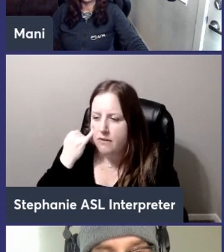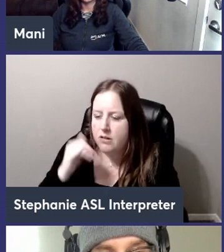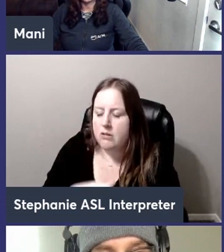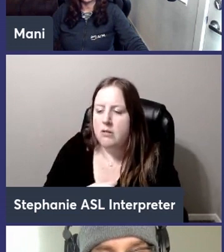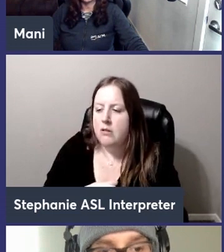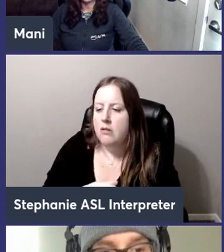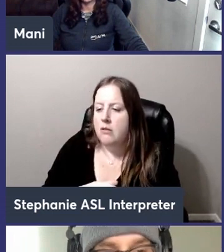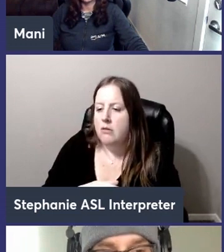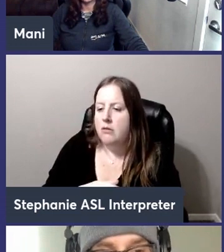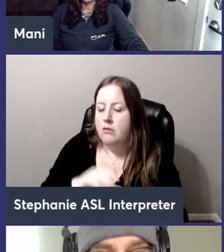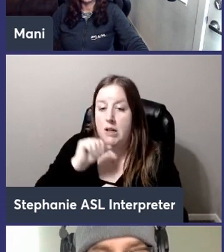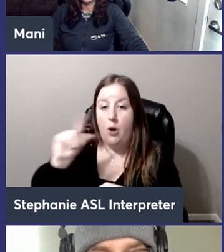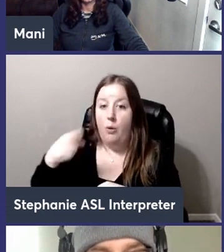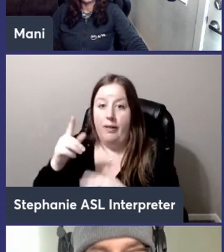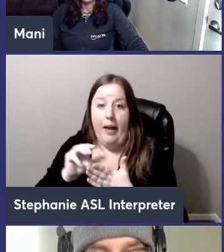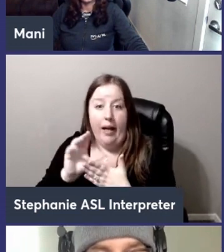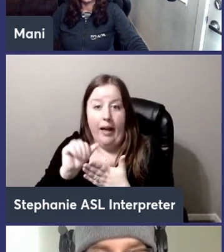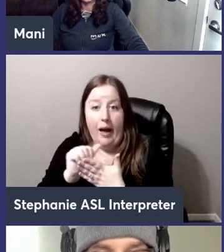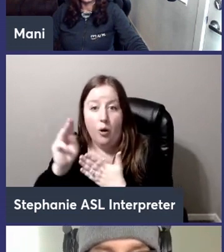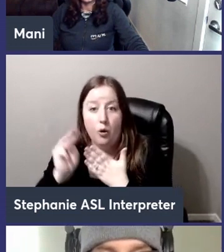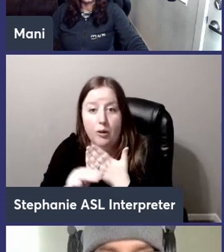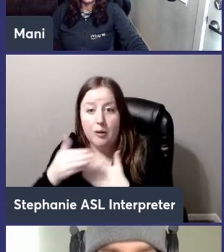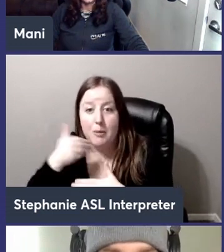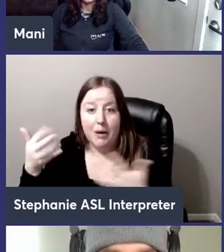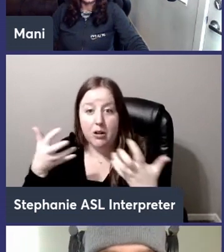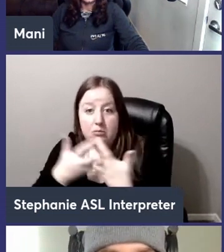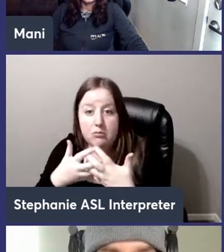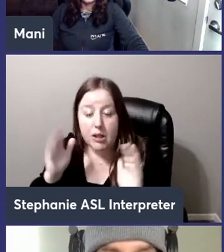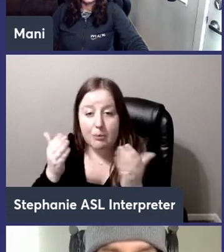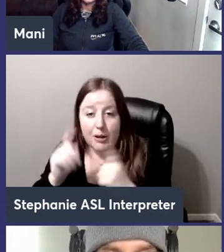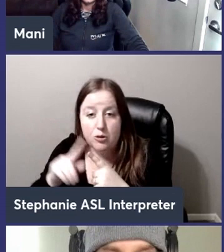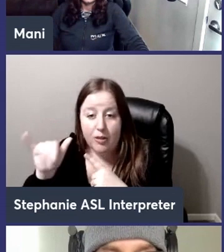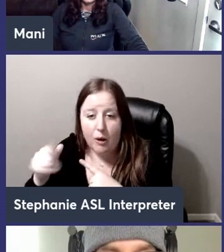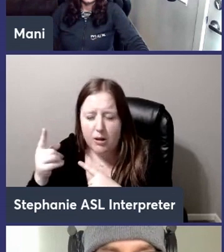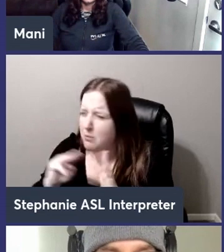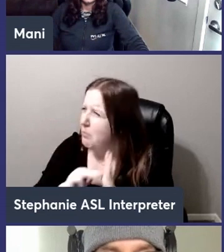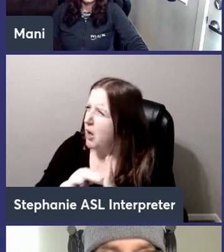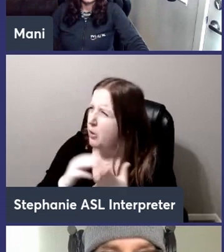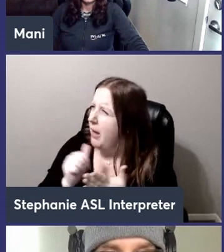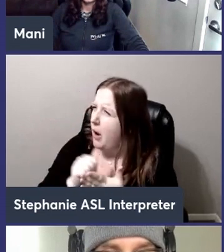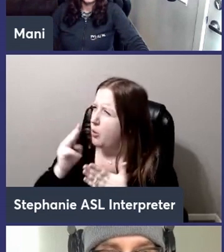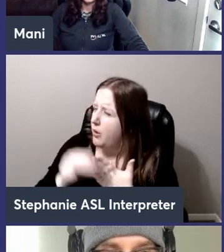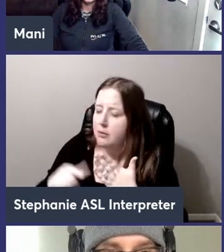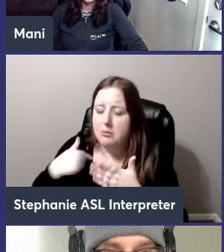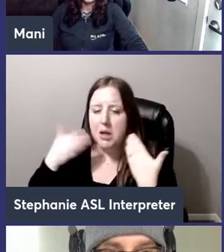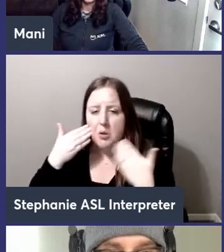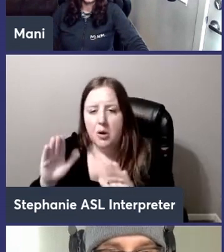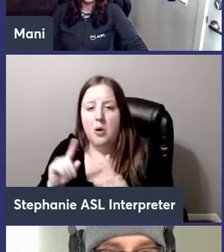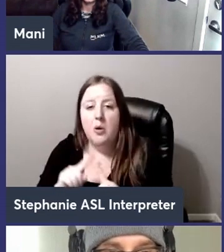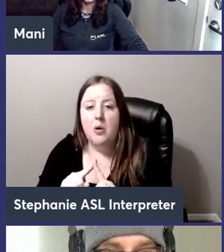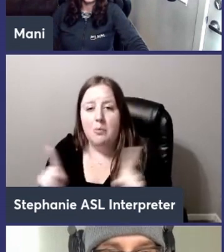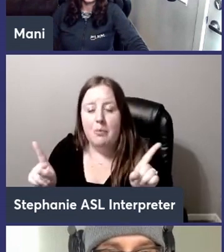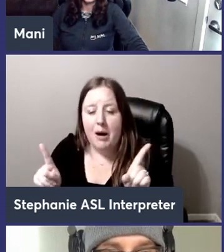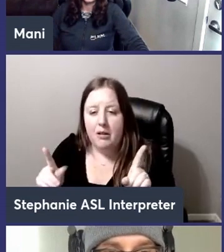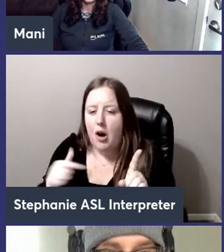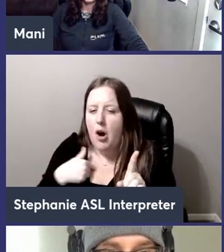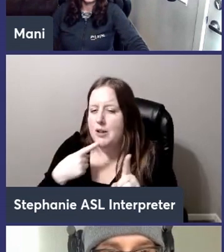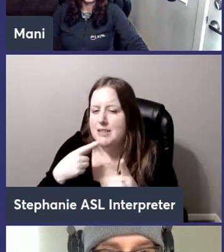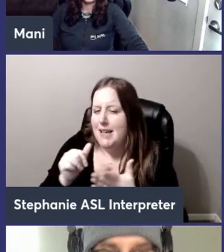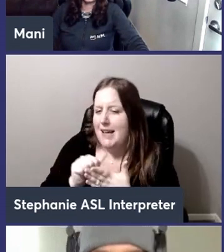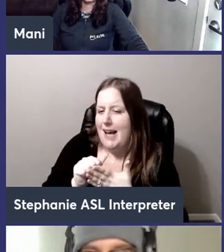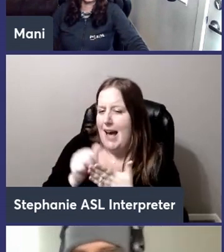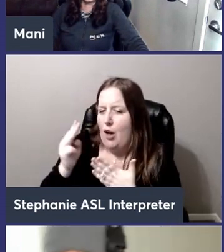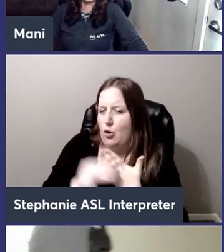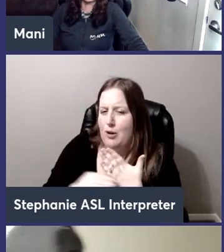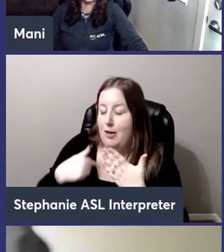is this algorithm a better fit than this algorithm model? Is it model or algorithm? I don't know. But anyway, I'm going to say algorithm because that's what I'm more familiar